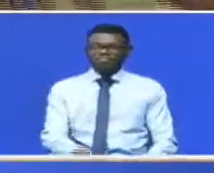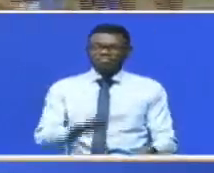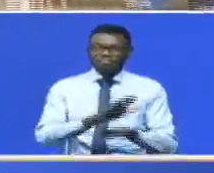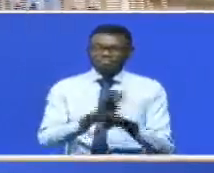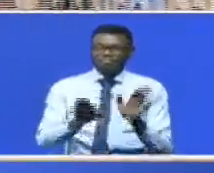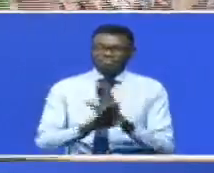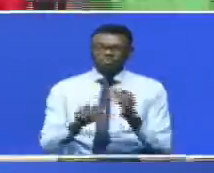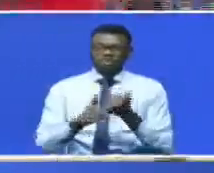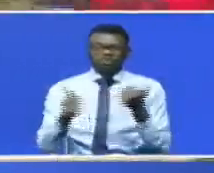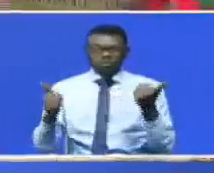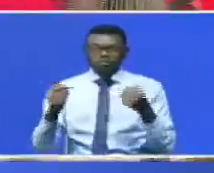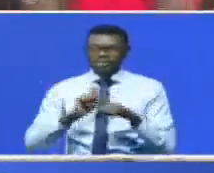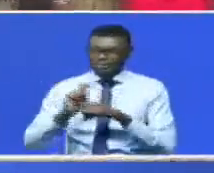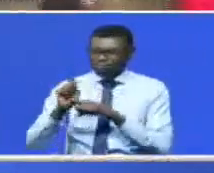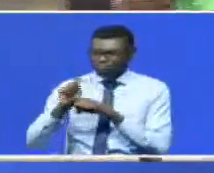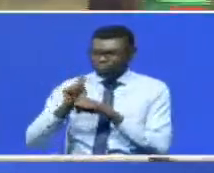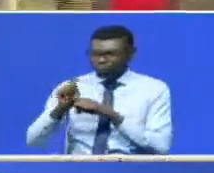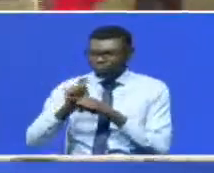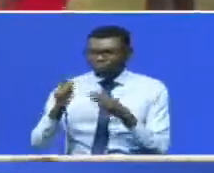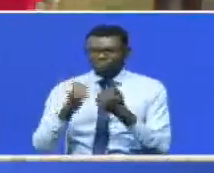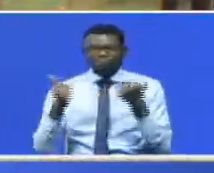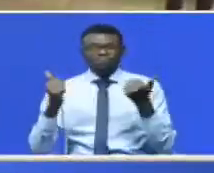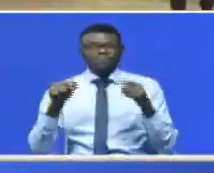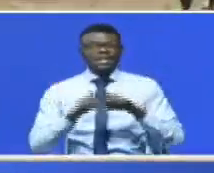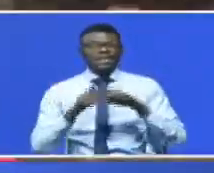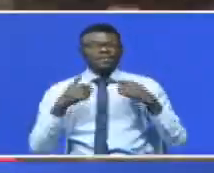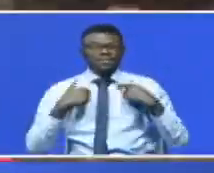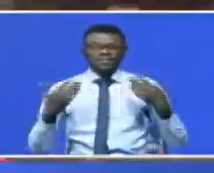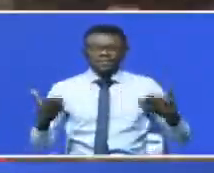hard ndio nigeti, ndio nipate. Nimefurahia sana.